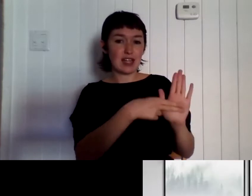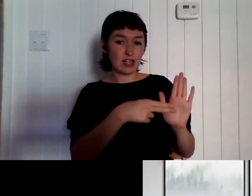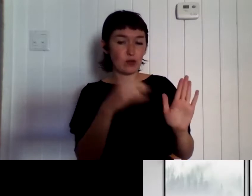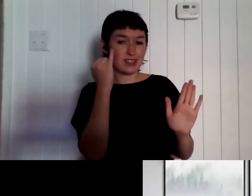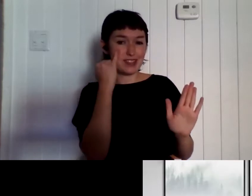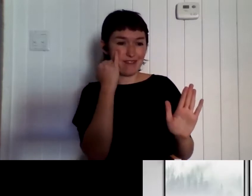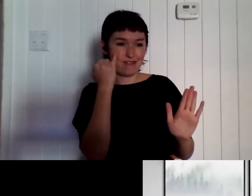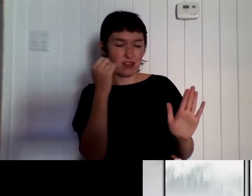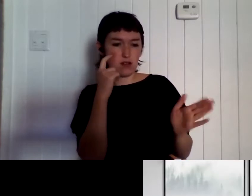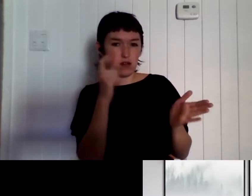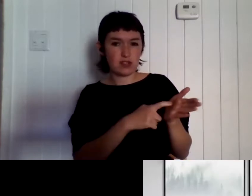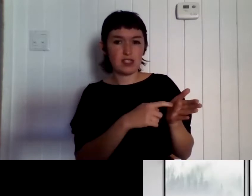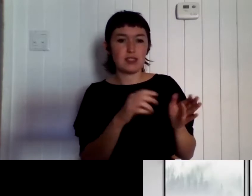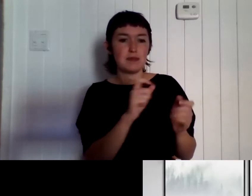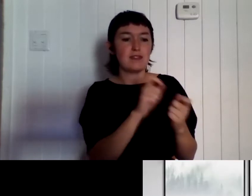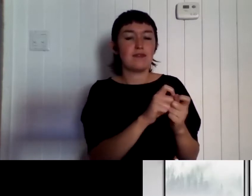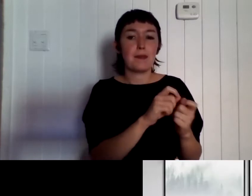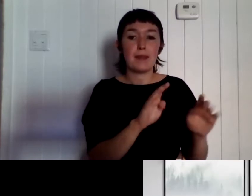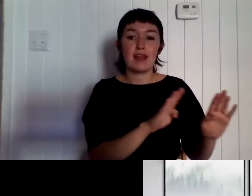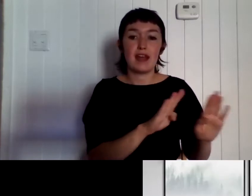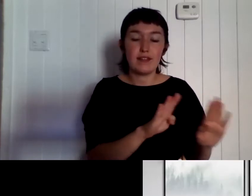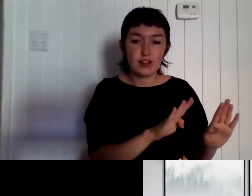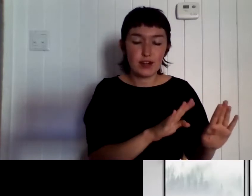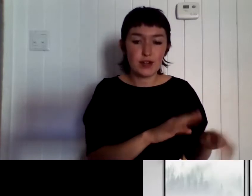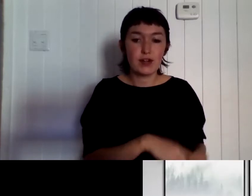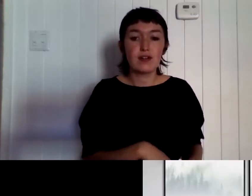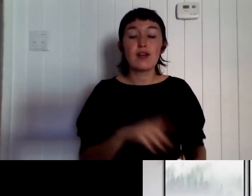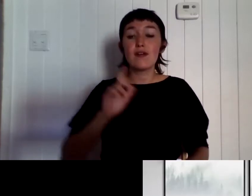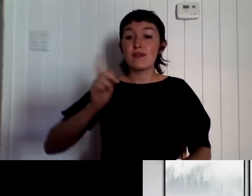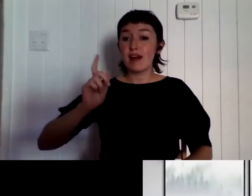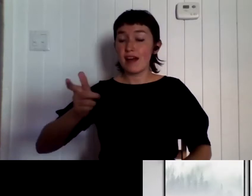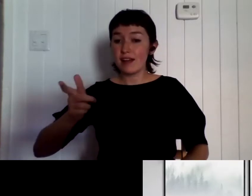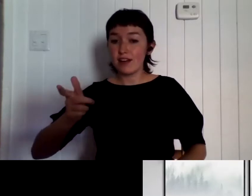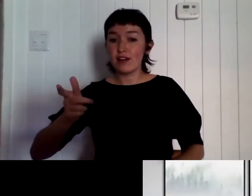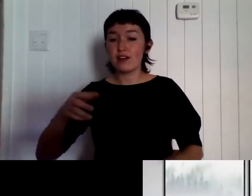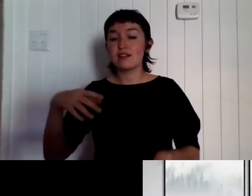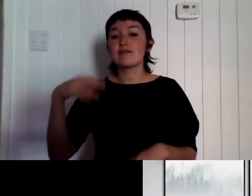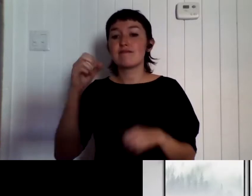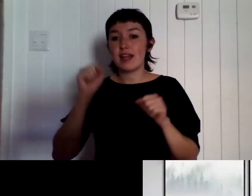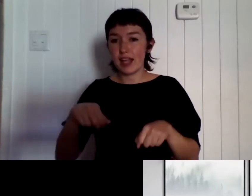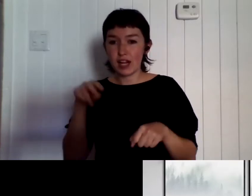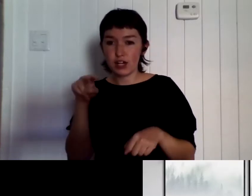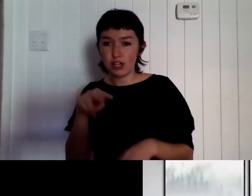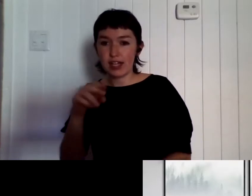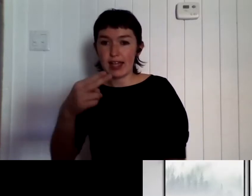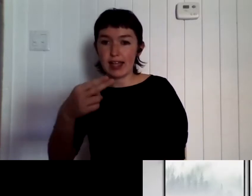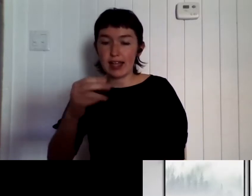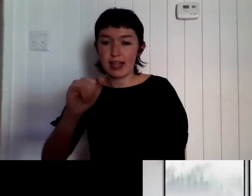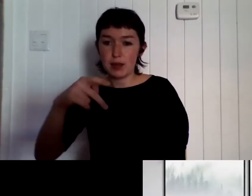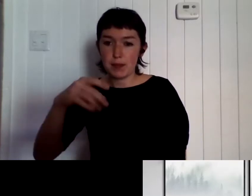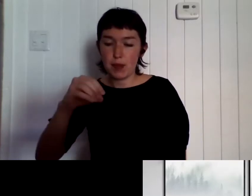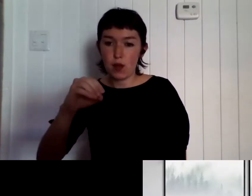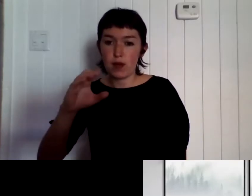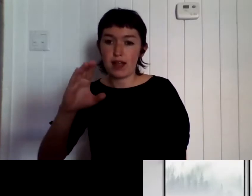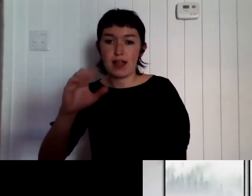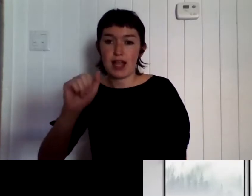then later on, you can look at brain images of a particular region in the brain called the hippocampus that supports memory, and you can see